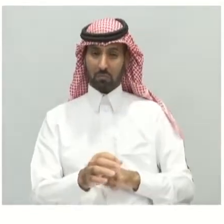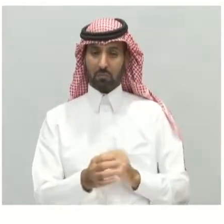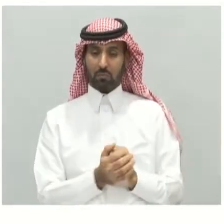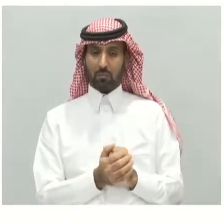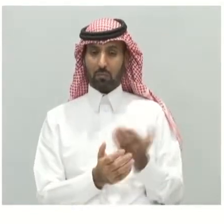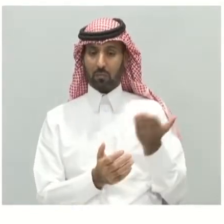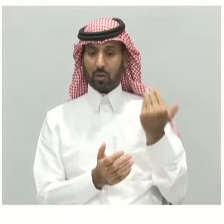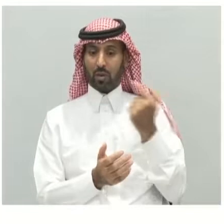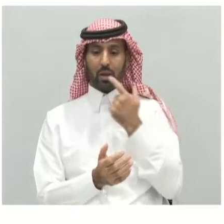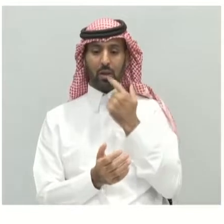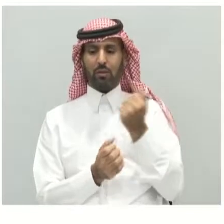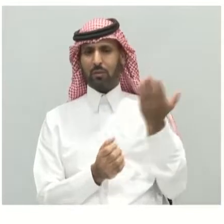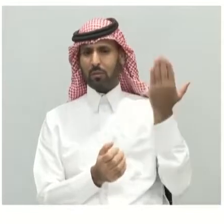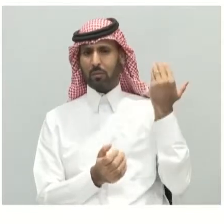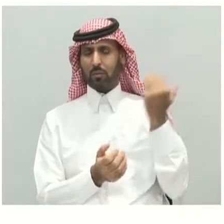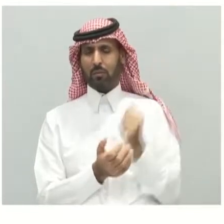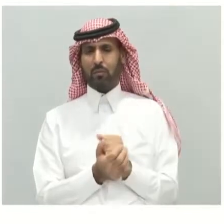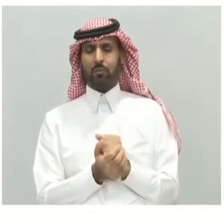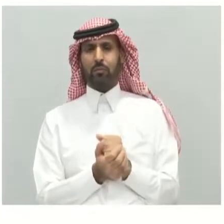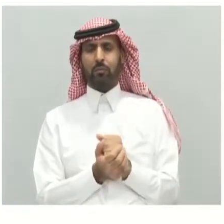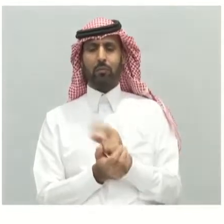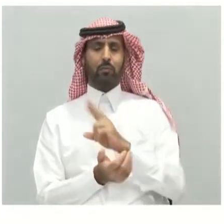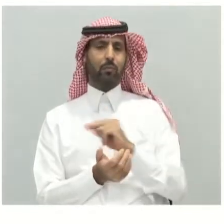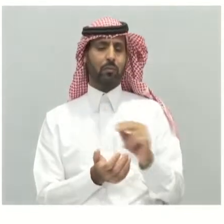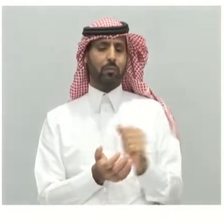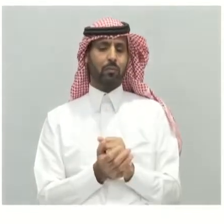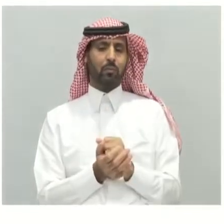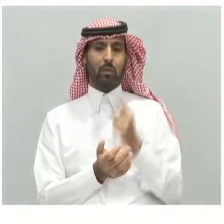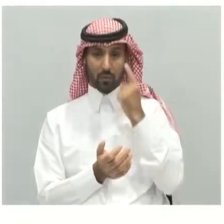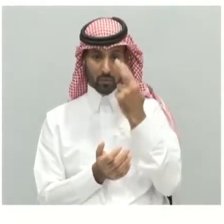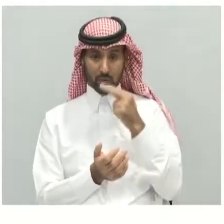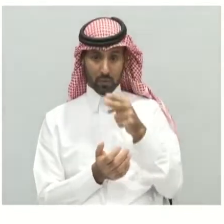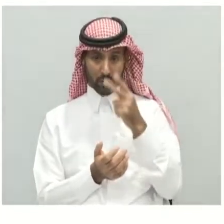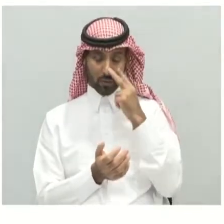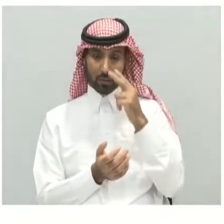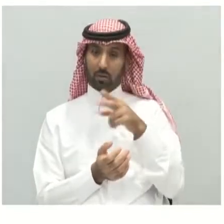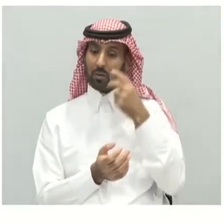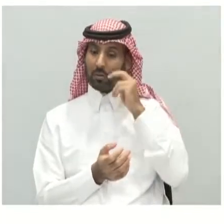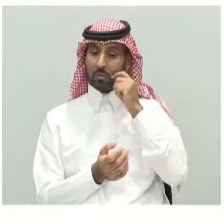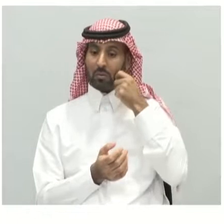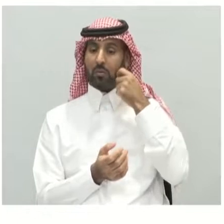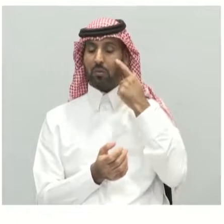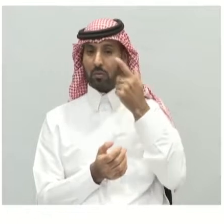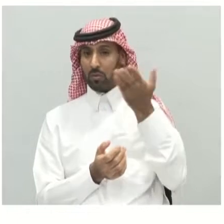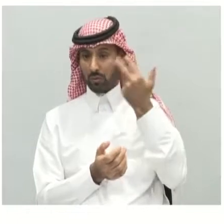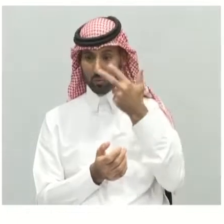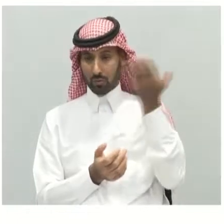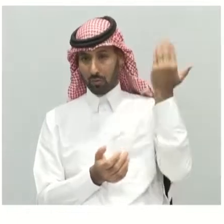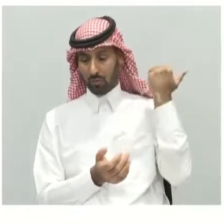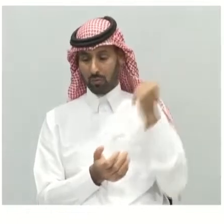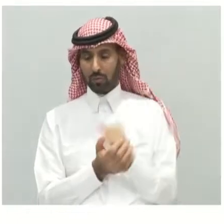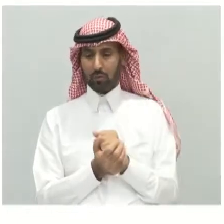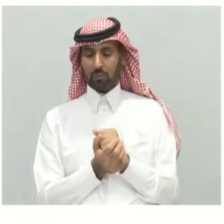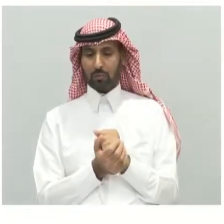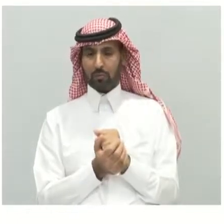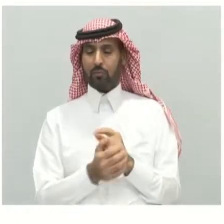specify a year in the past. For example, I saw a cat last night. So this is